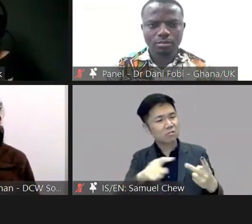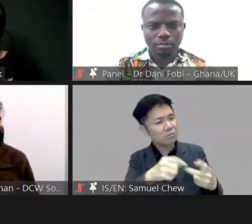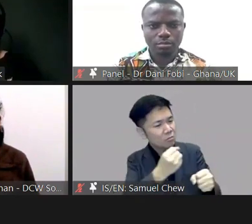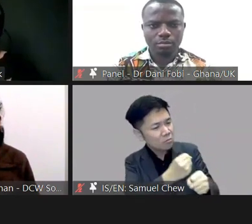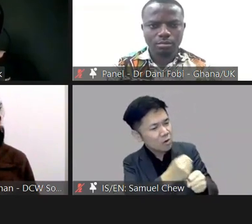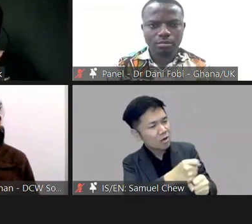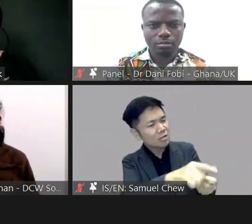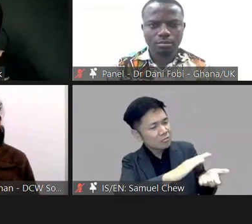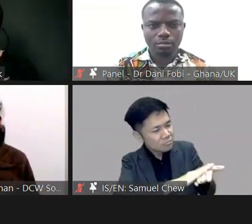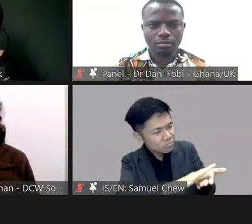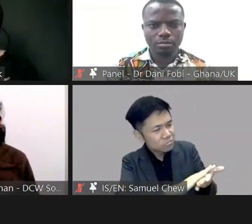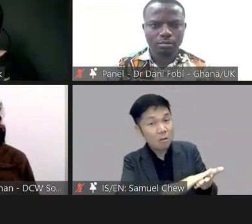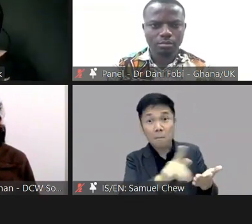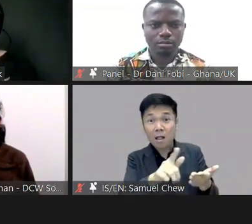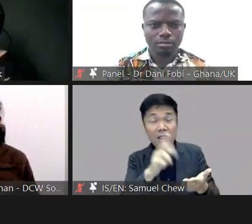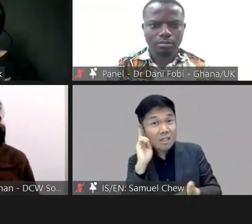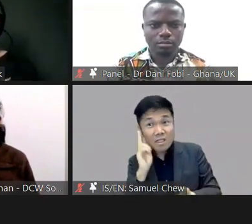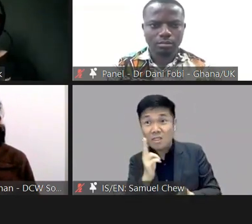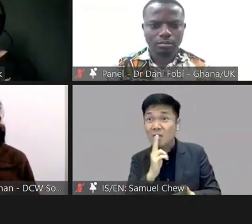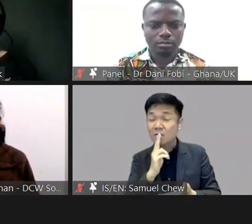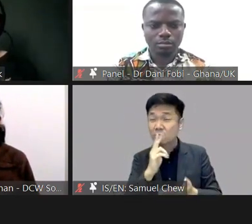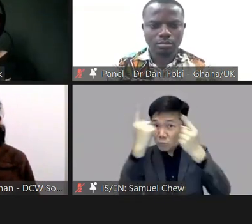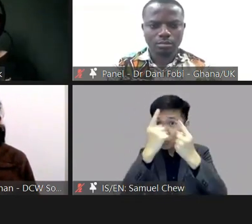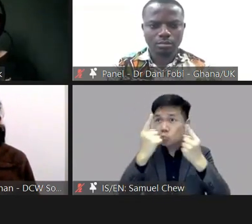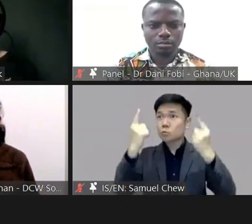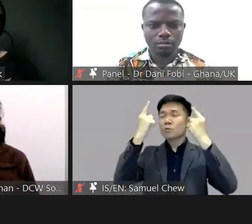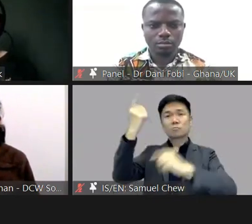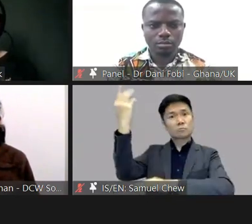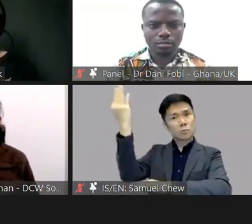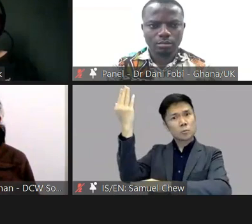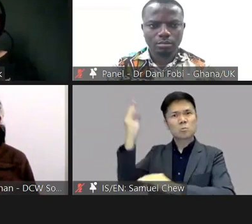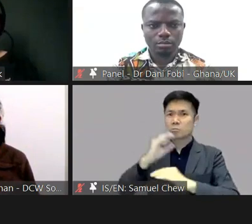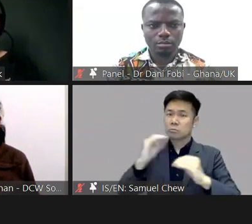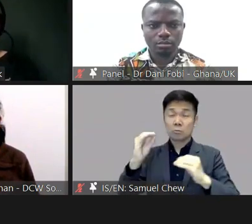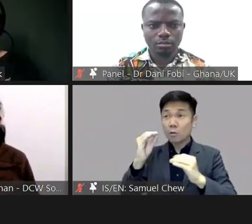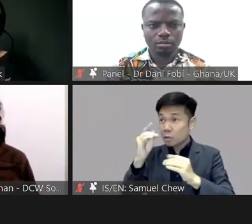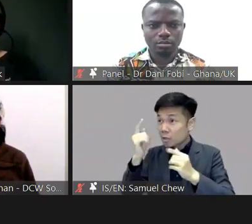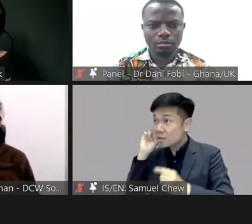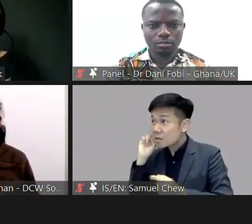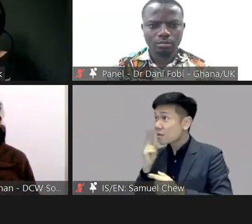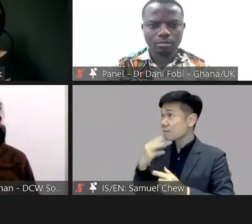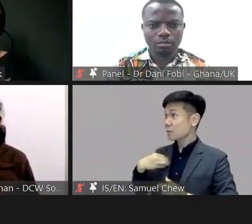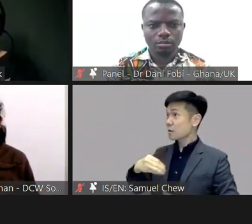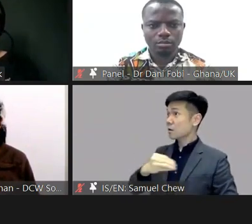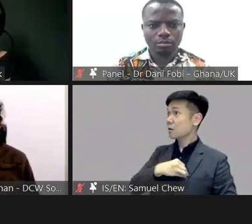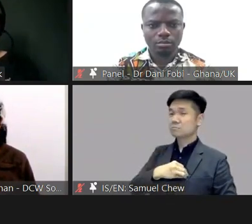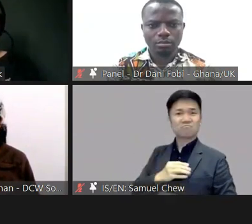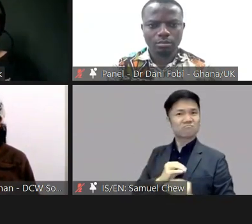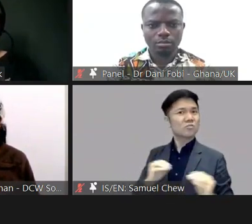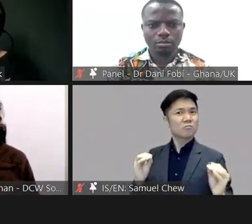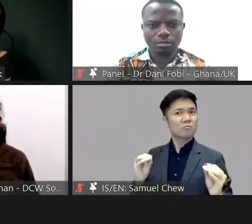professors. Until the last 2 years of my primary education, is when I met two deaf role